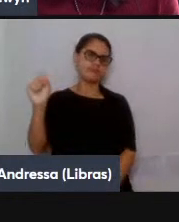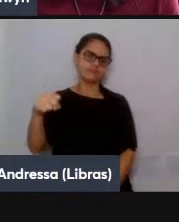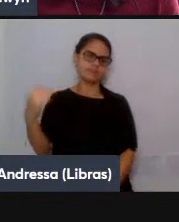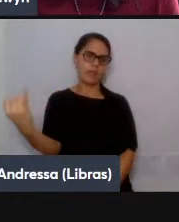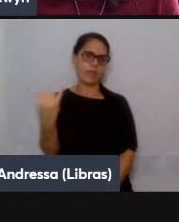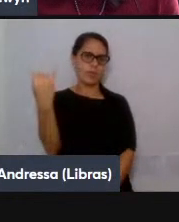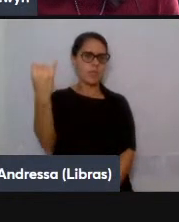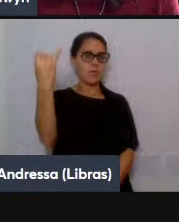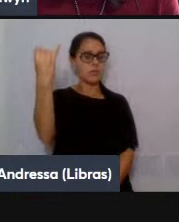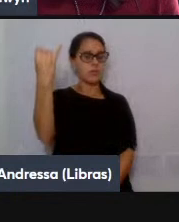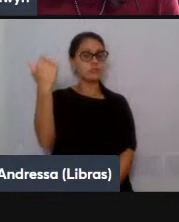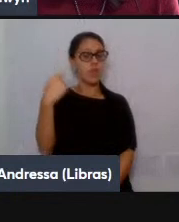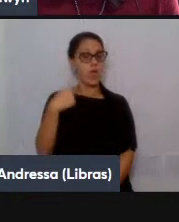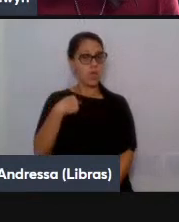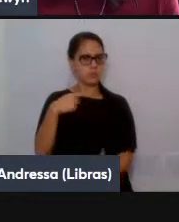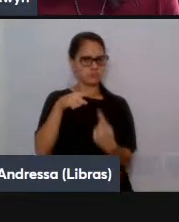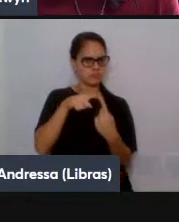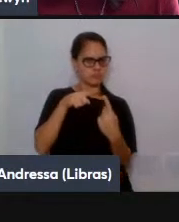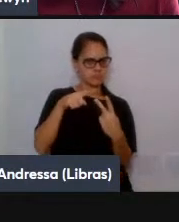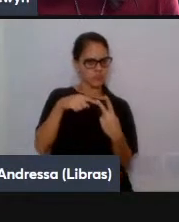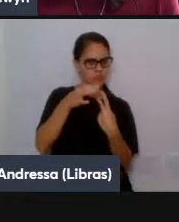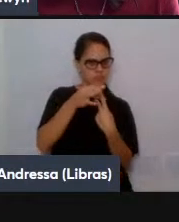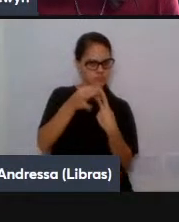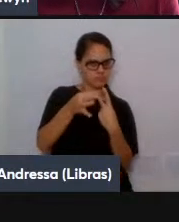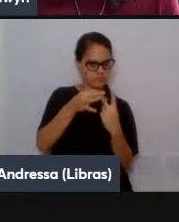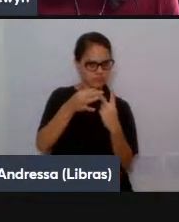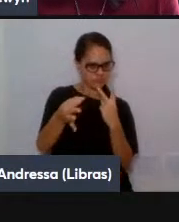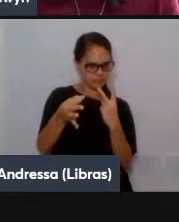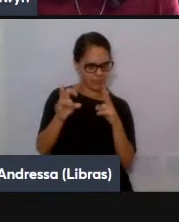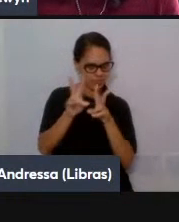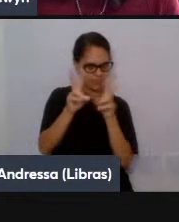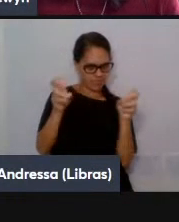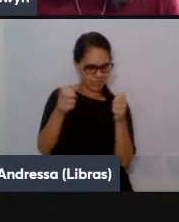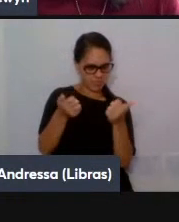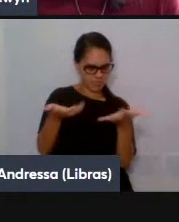tenho dois comentários a fazer sobre isso.